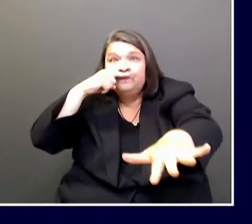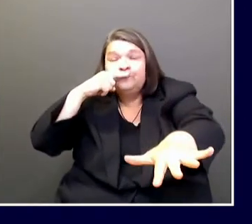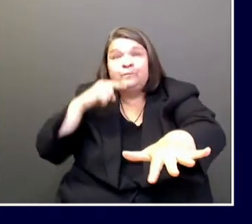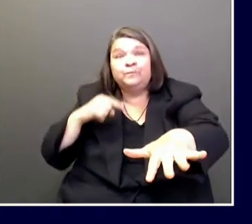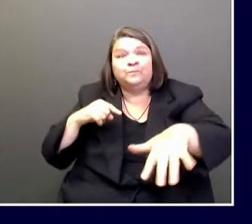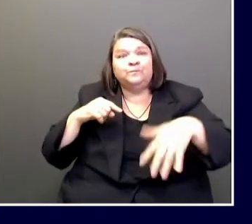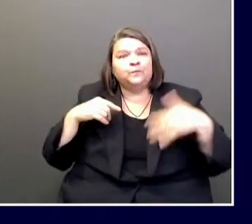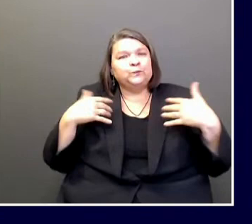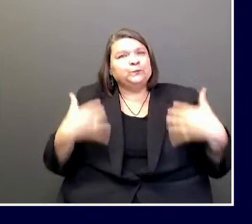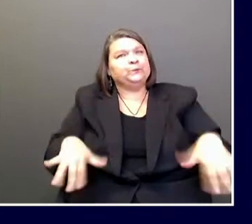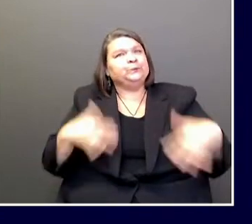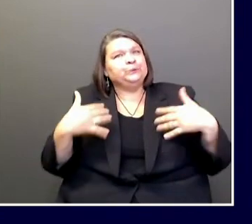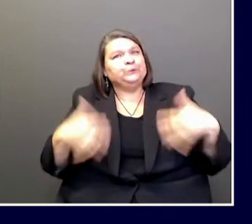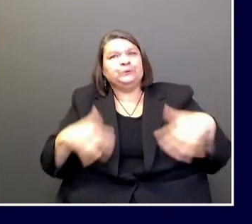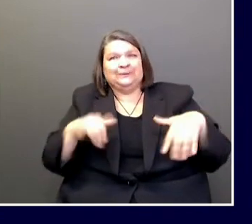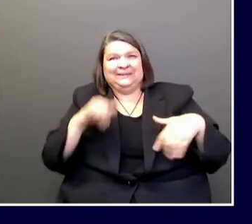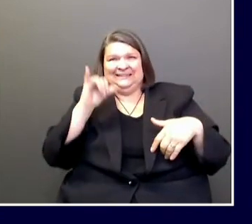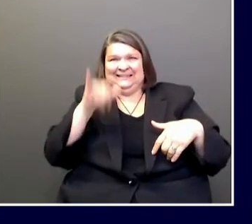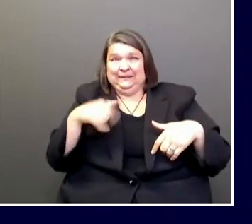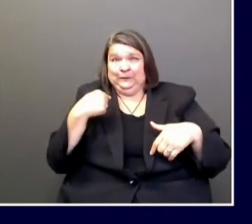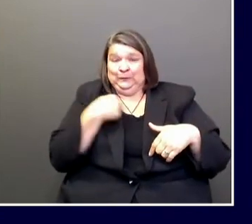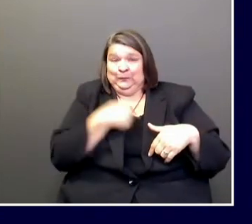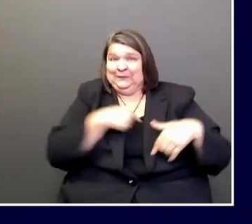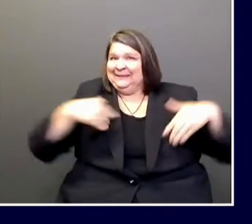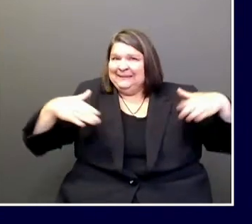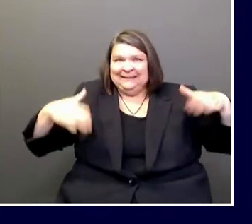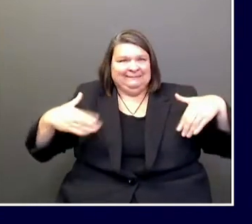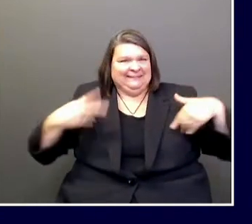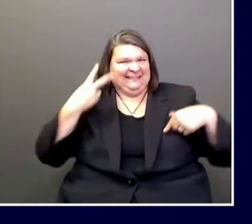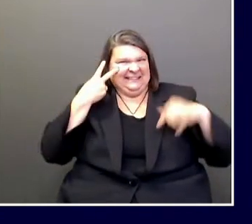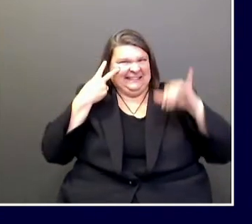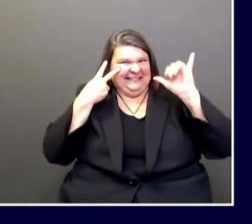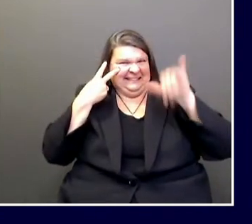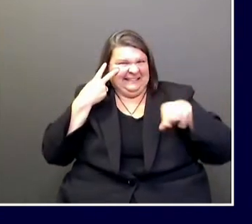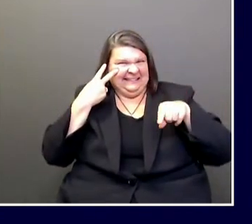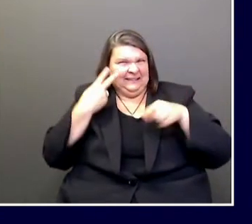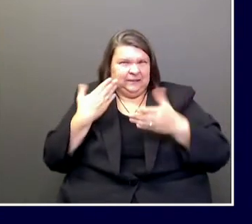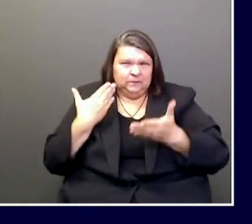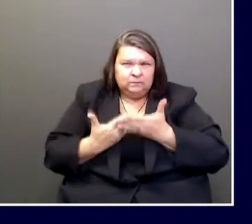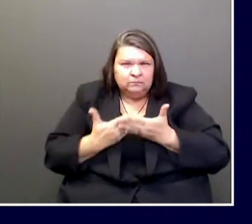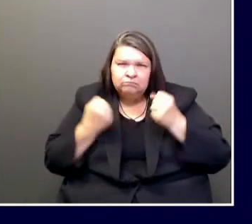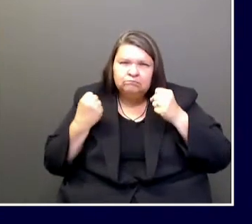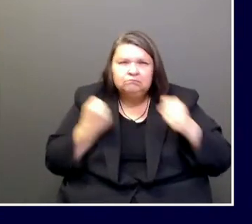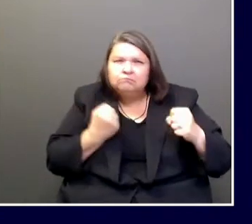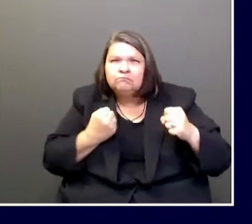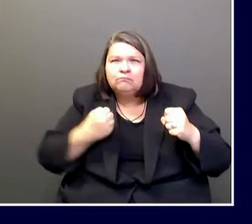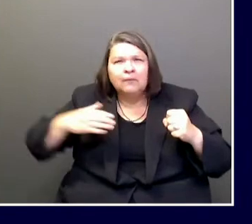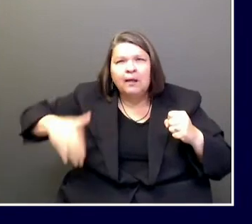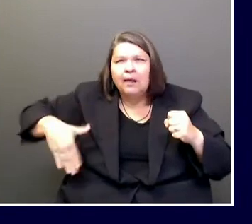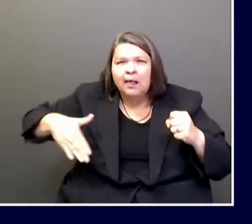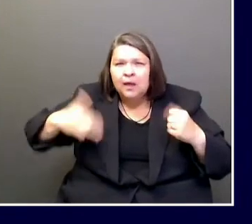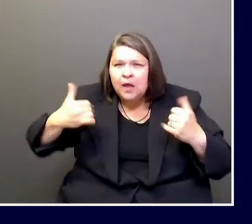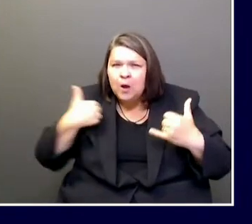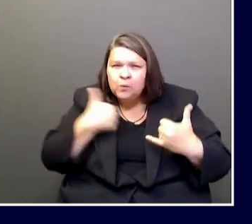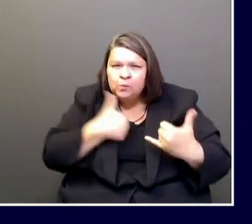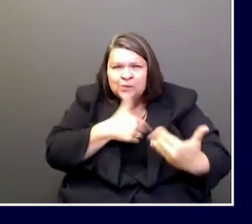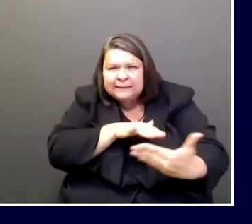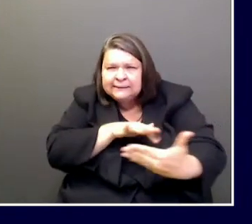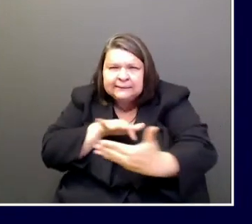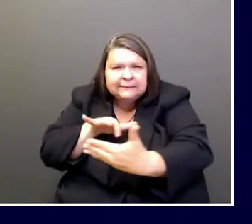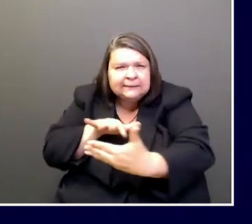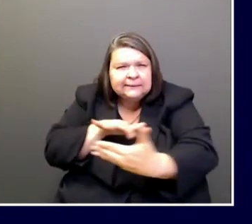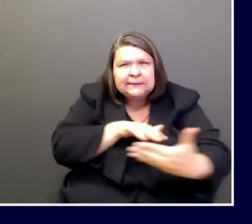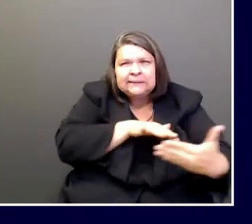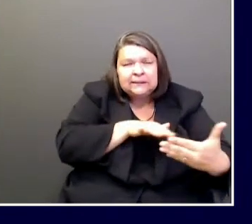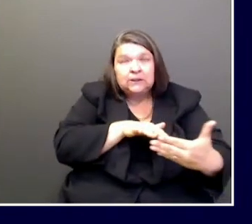yet, but I know that it's something that some scientists at different universities are looking into. But as of right now, according